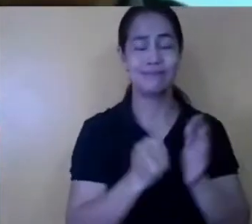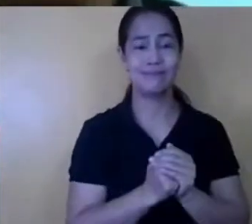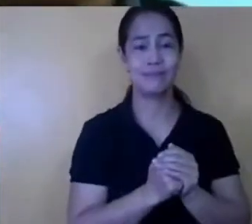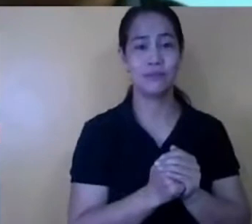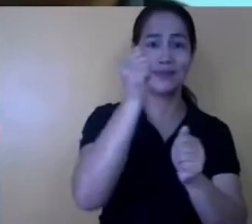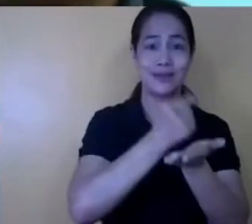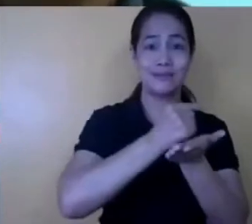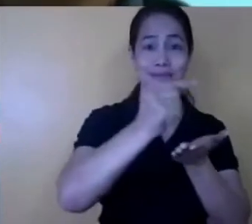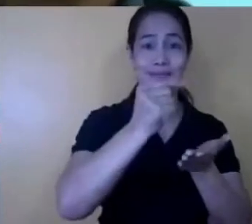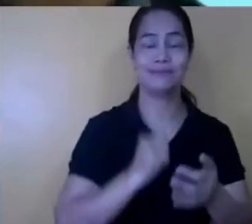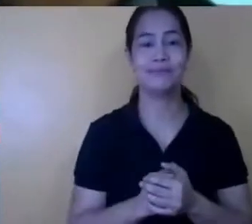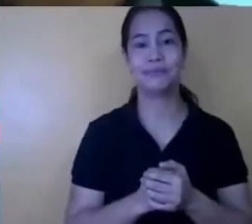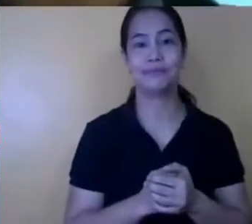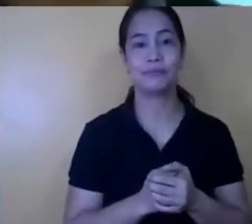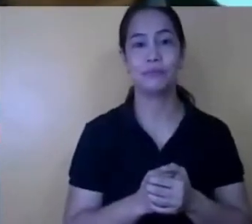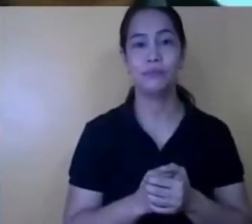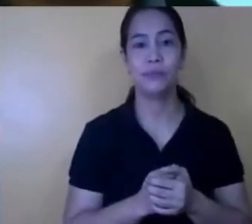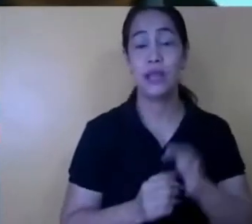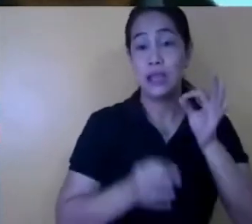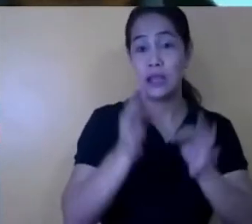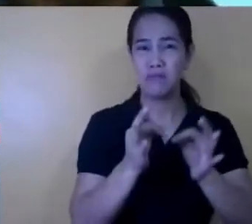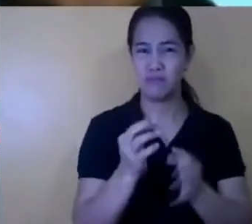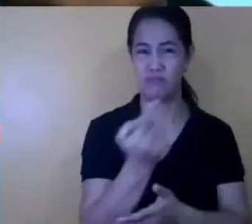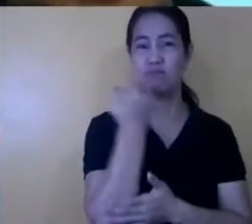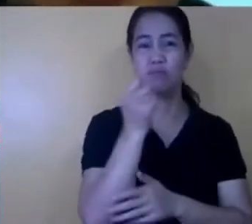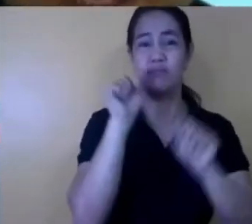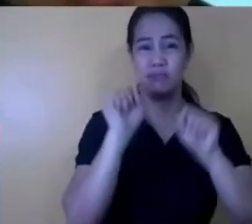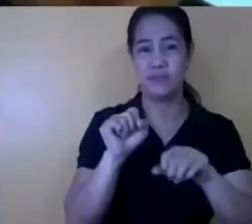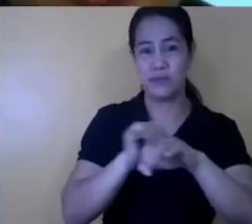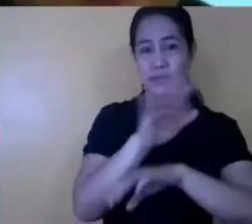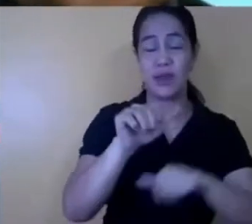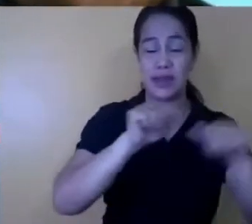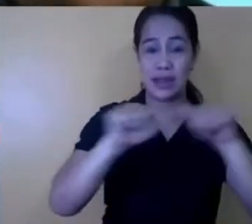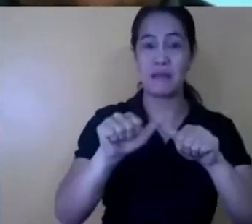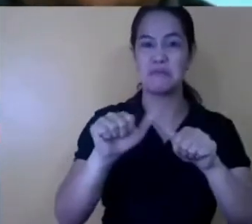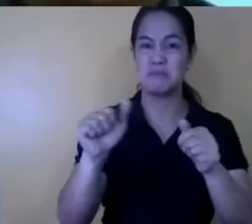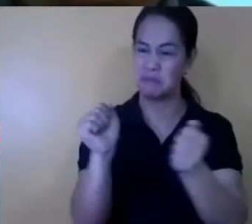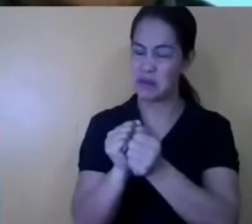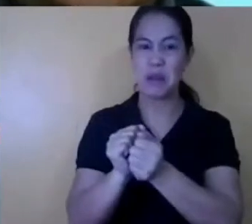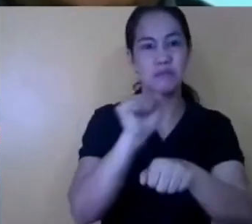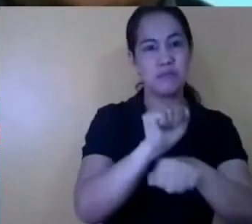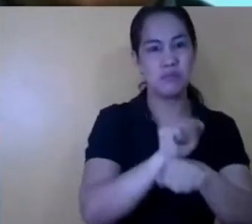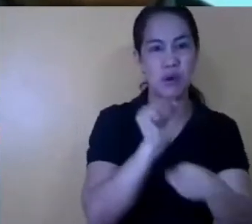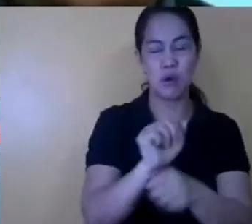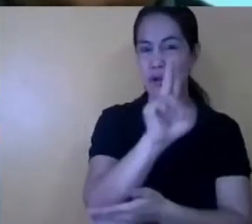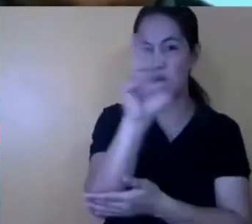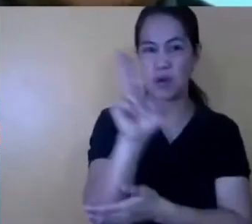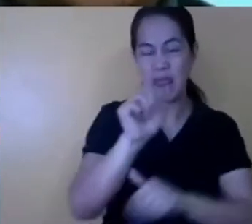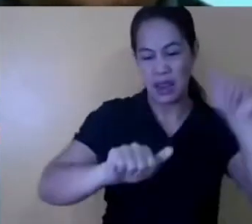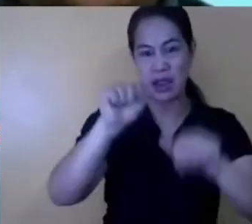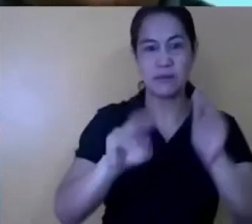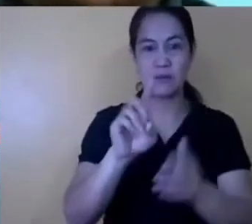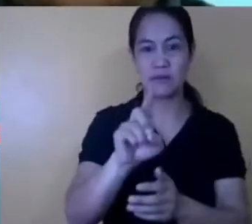outstanding rating. If we're only able to implement activities with colleagues to address the use of assessment data to modify